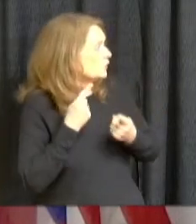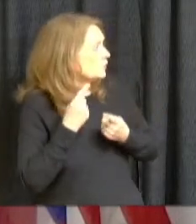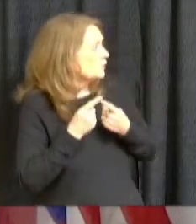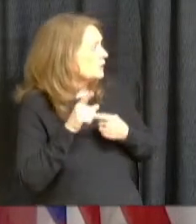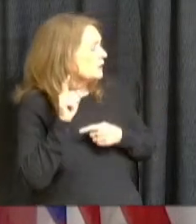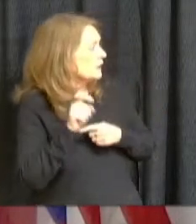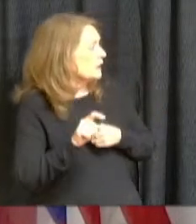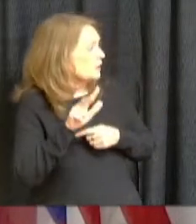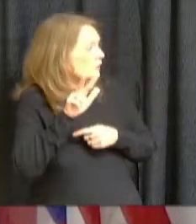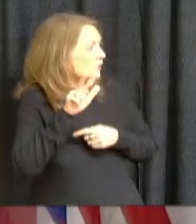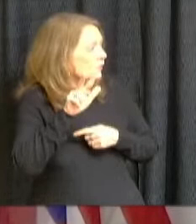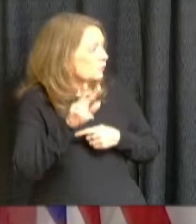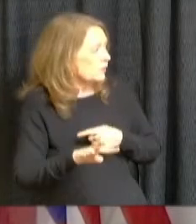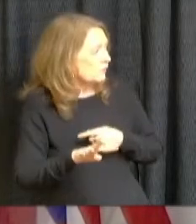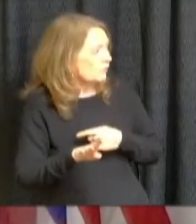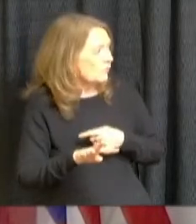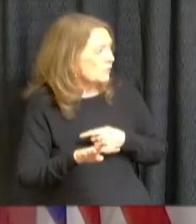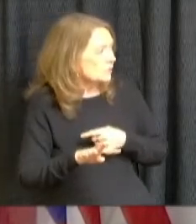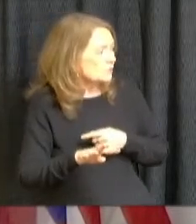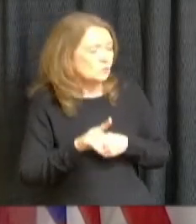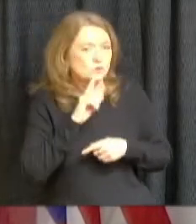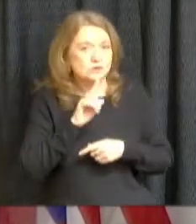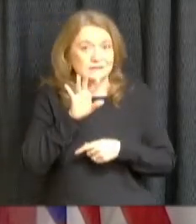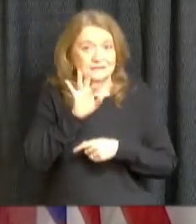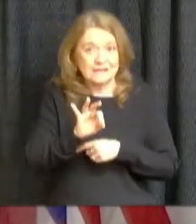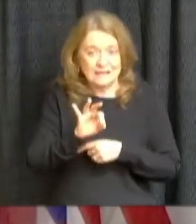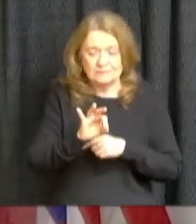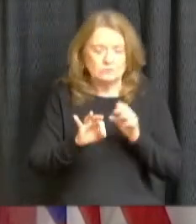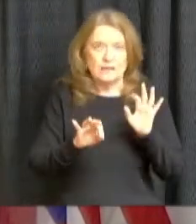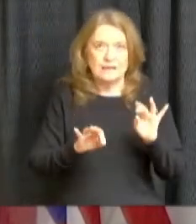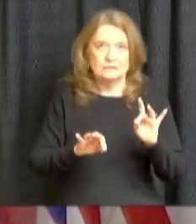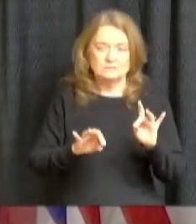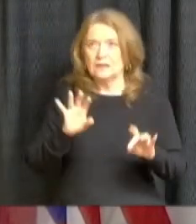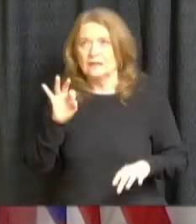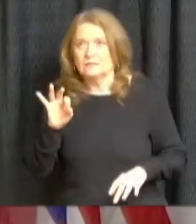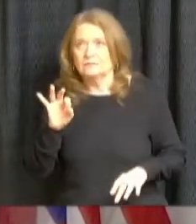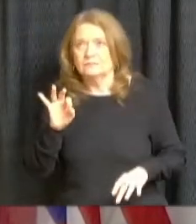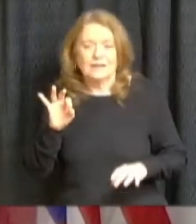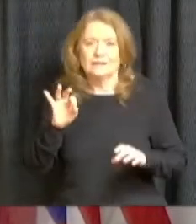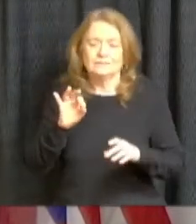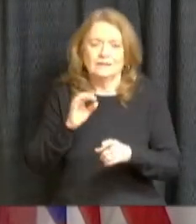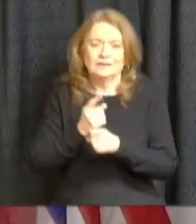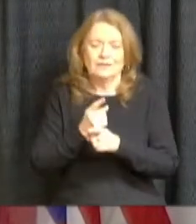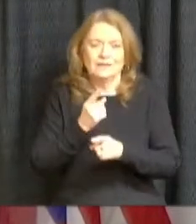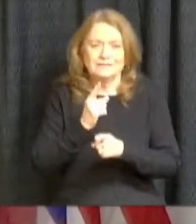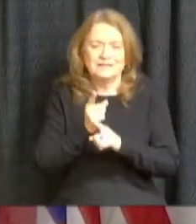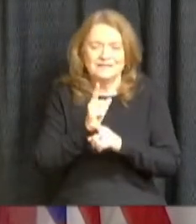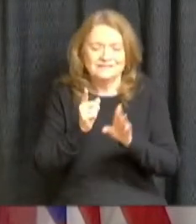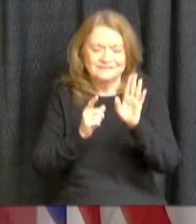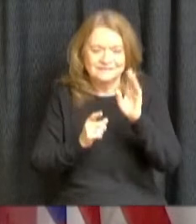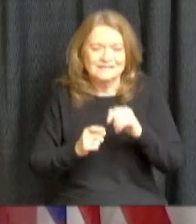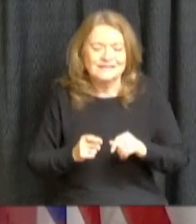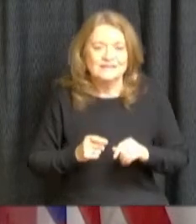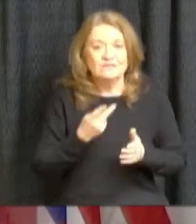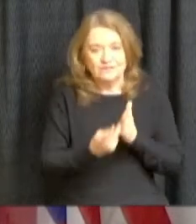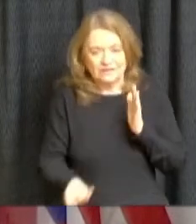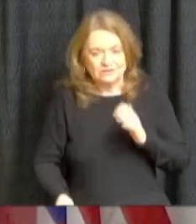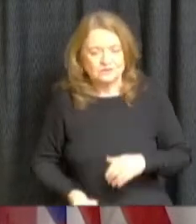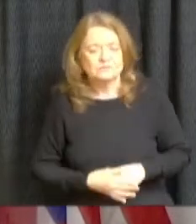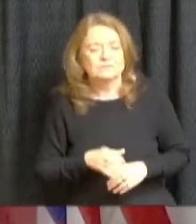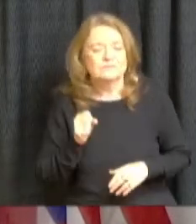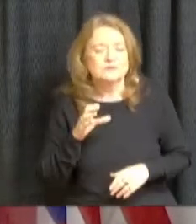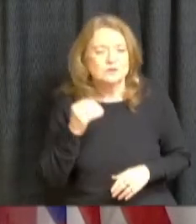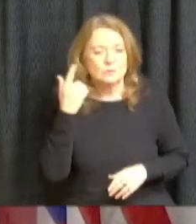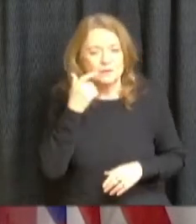needed 3/4 majority, which is 9 of us, excuse me. I'll get it right in a minute. It fails.